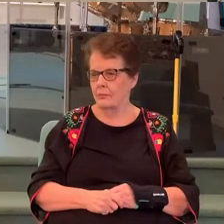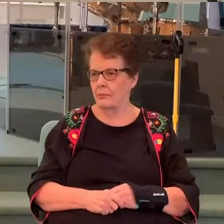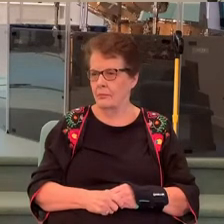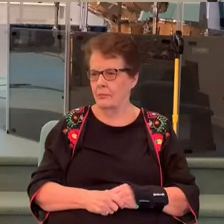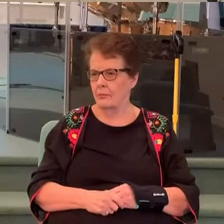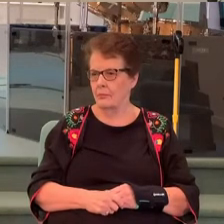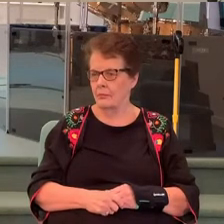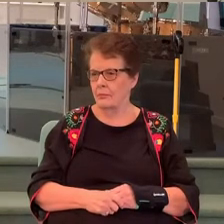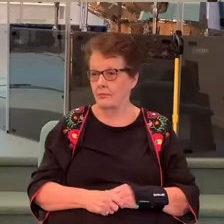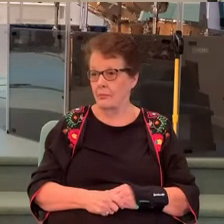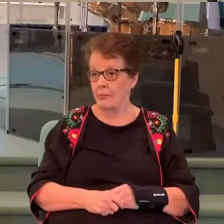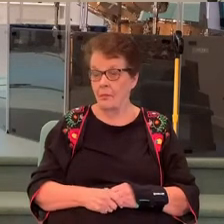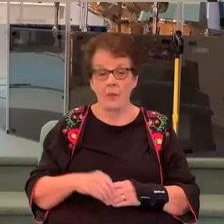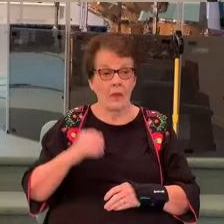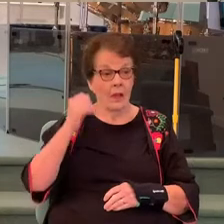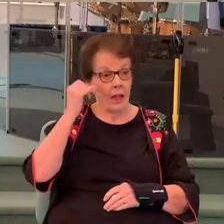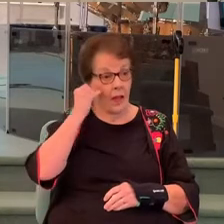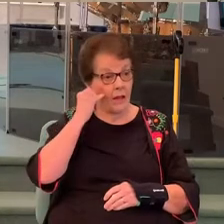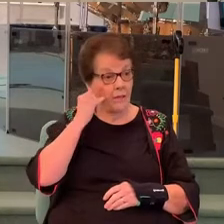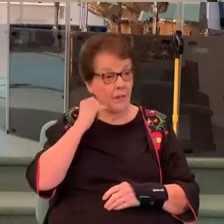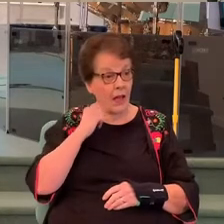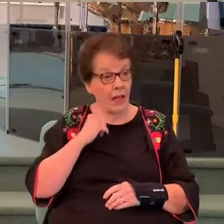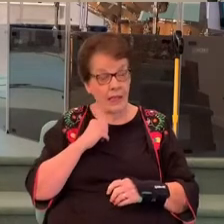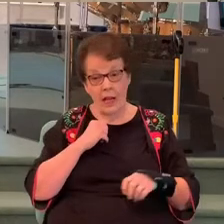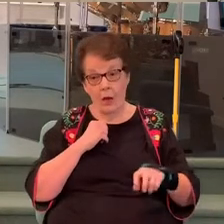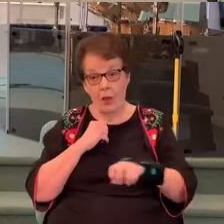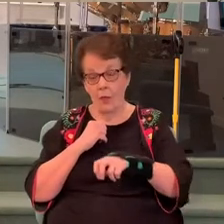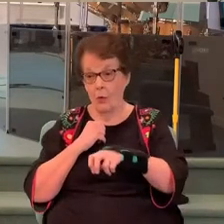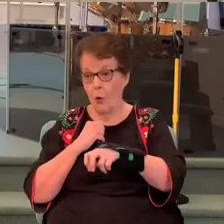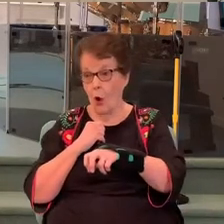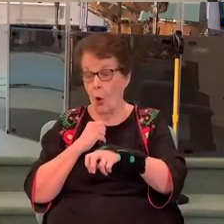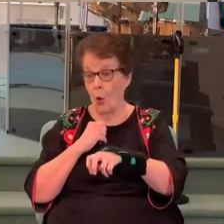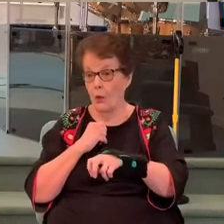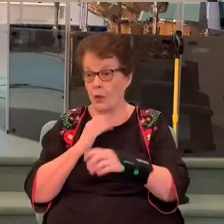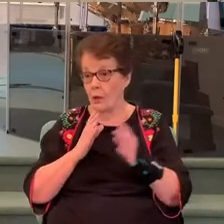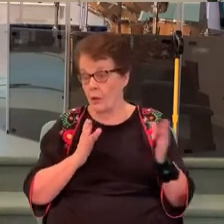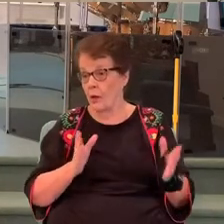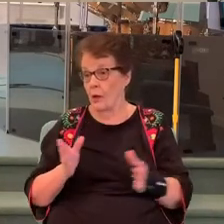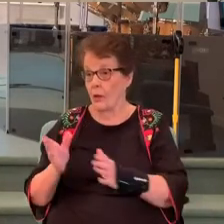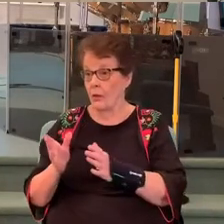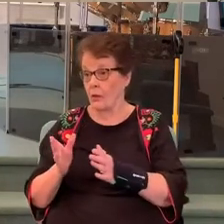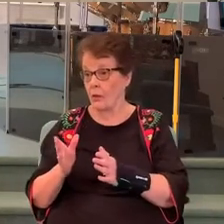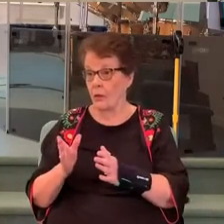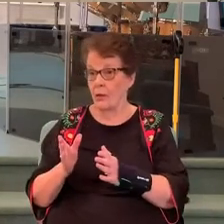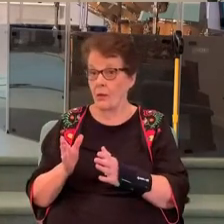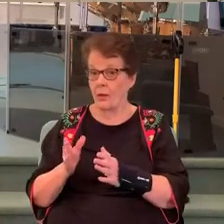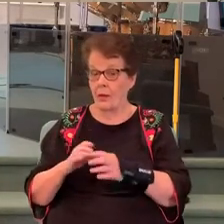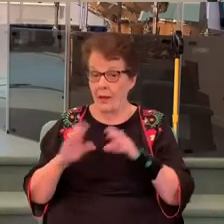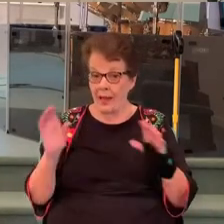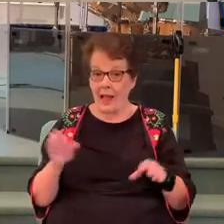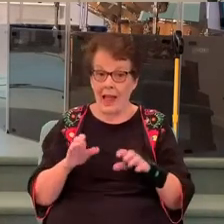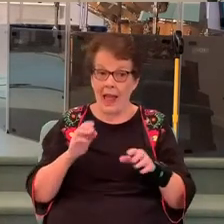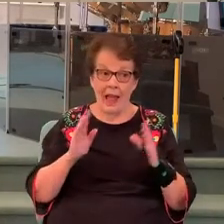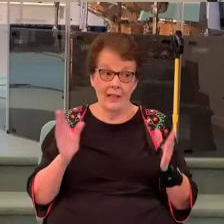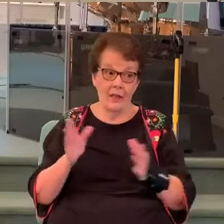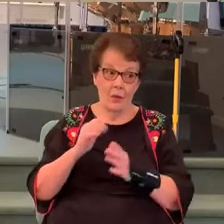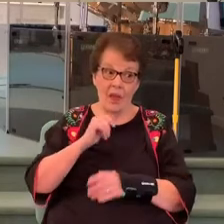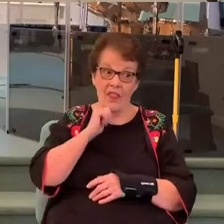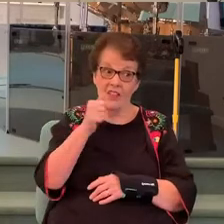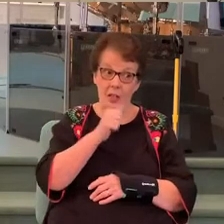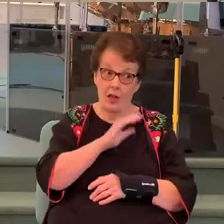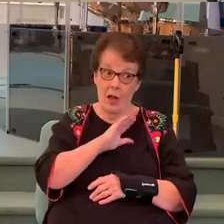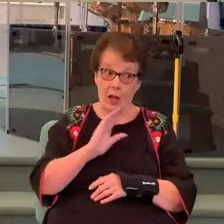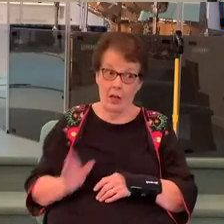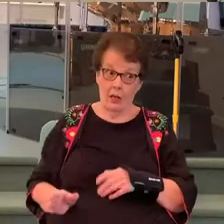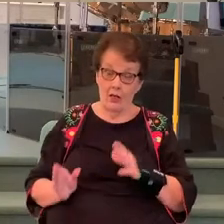But if I get out on the road and I act in a way that is unchristian, and I compromise my witness, then don't